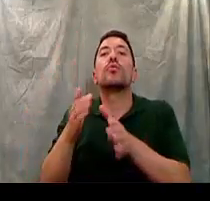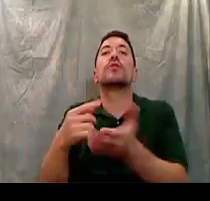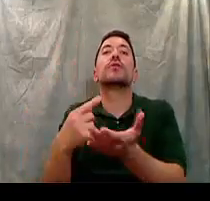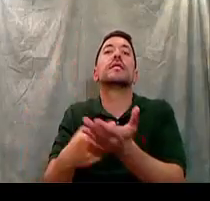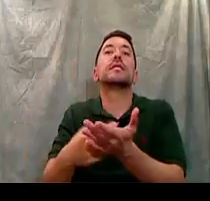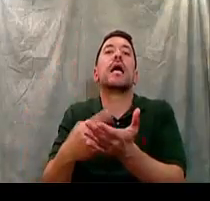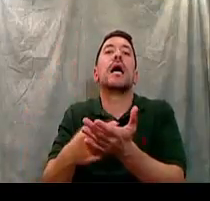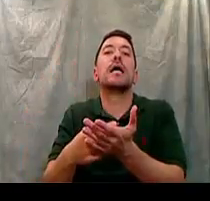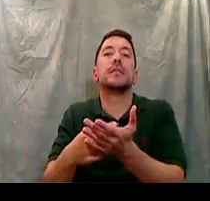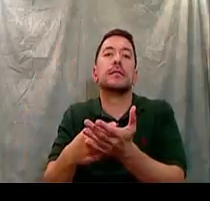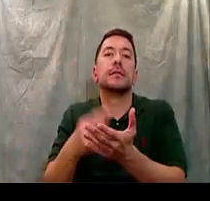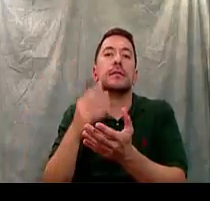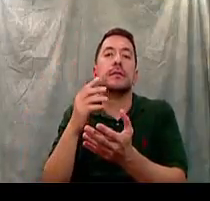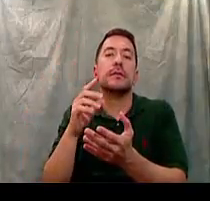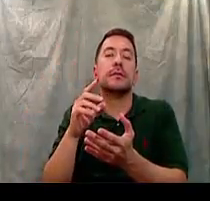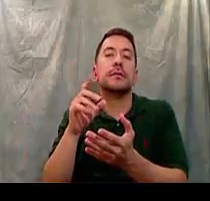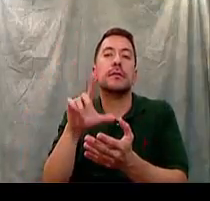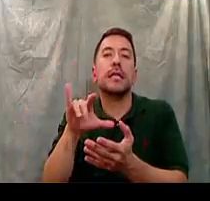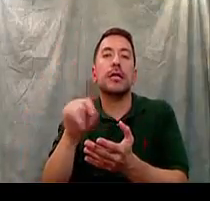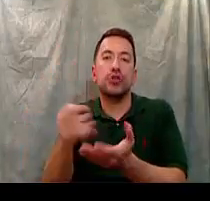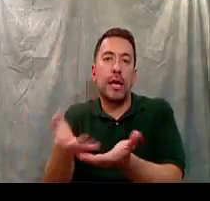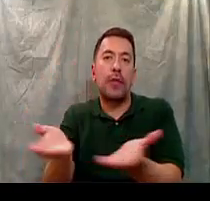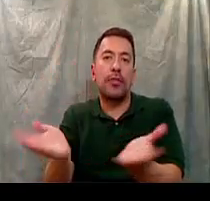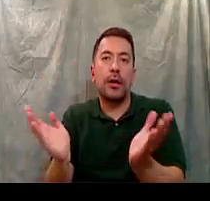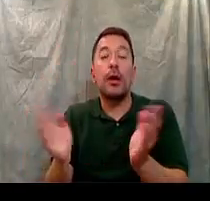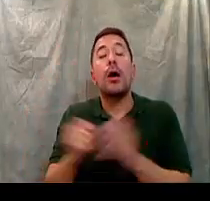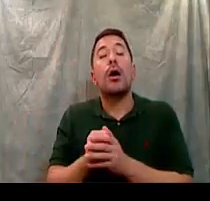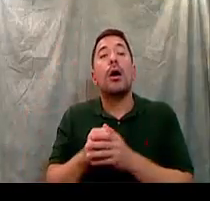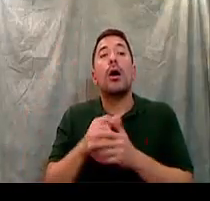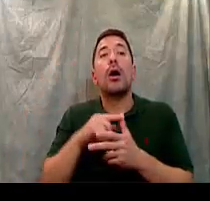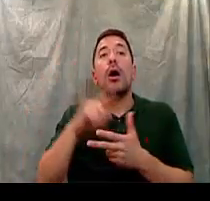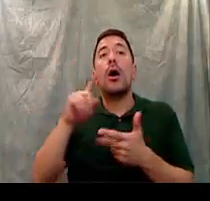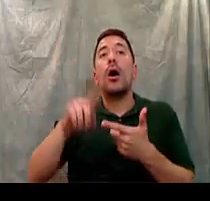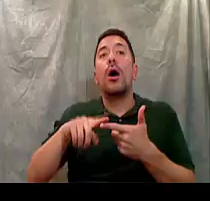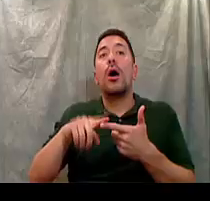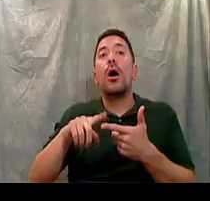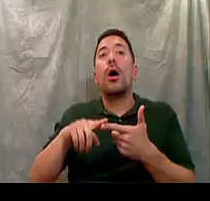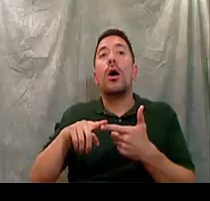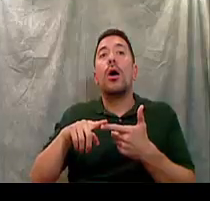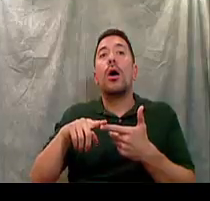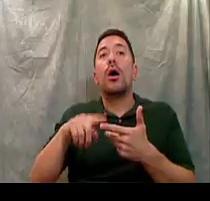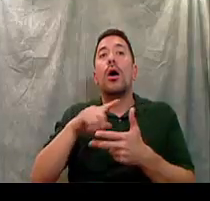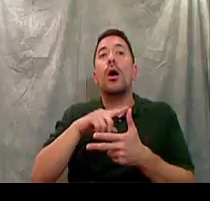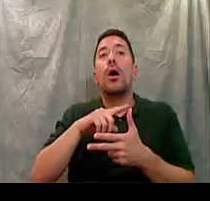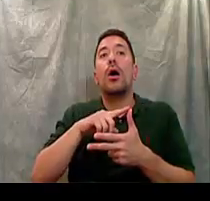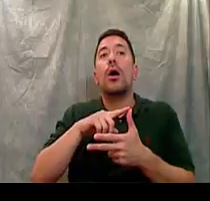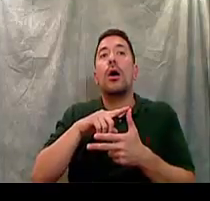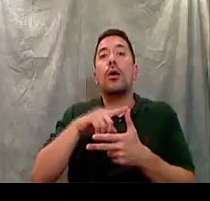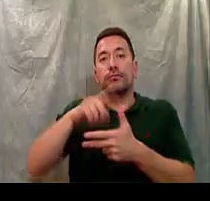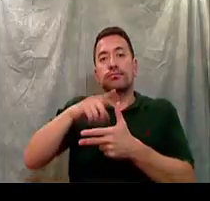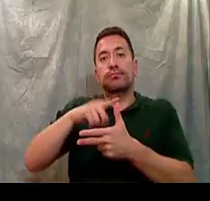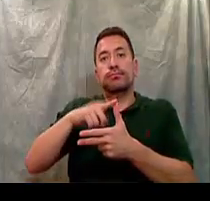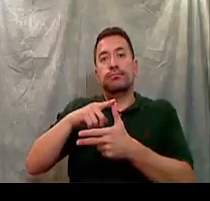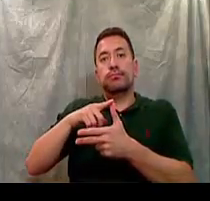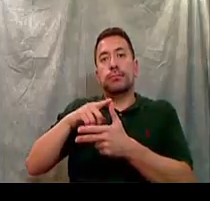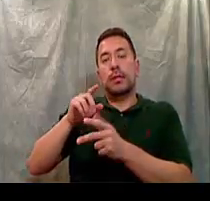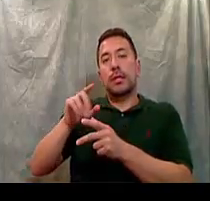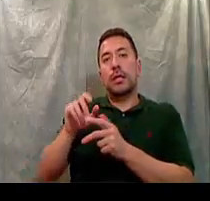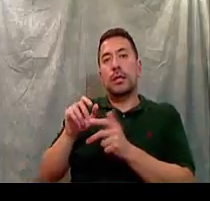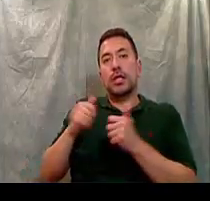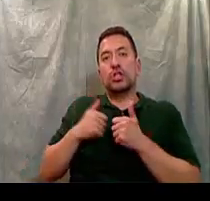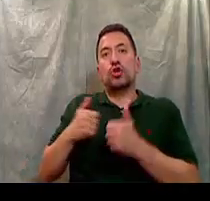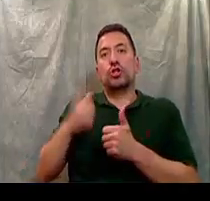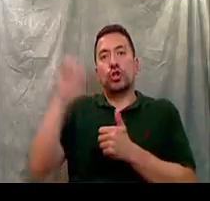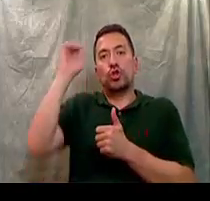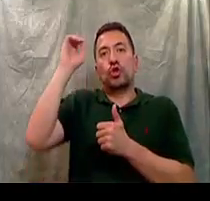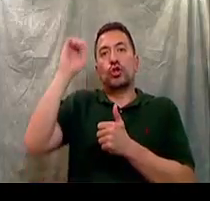field. And then you can also, right, sort of coupled with that, there's this concept of assertion of other authors' work. Then you can also